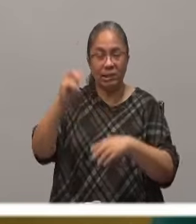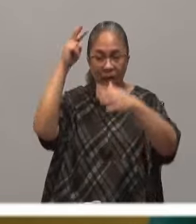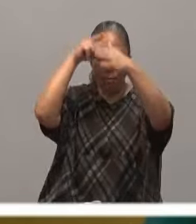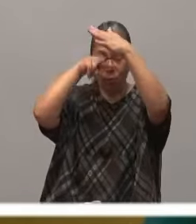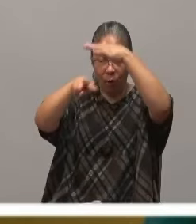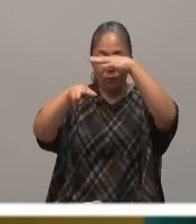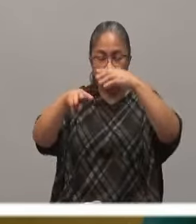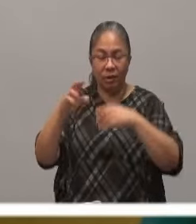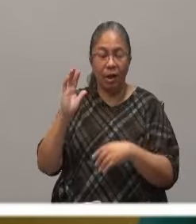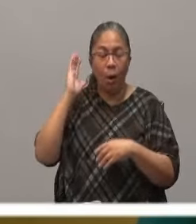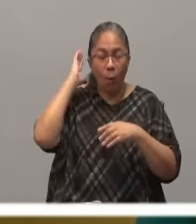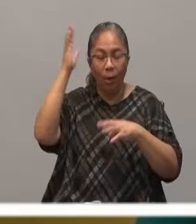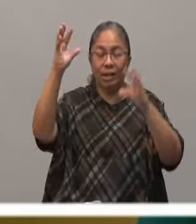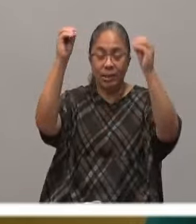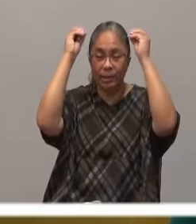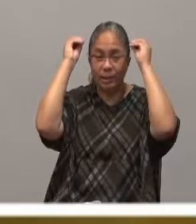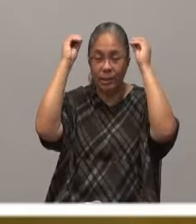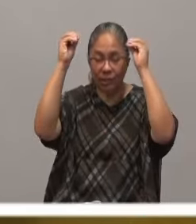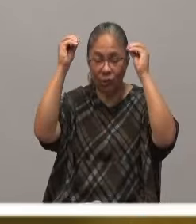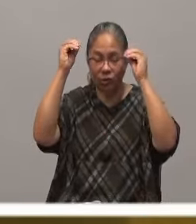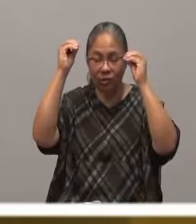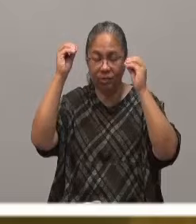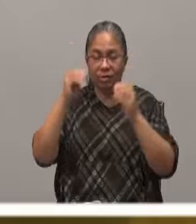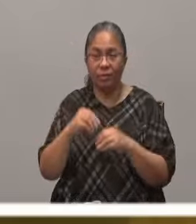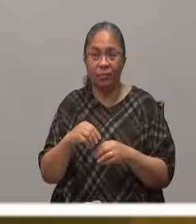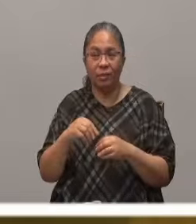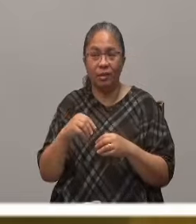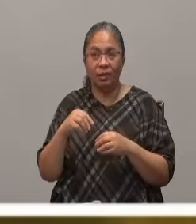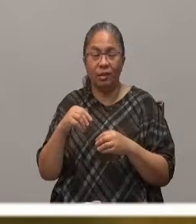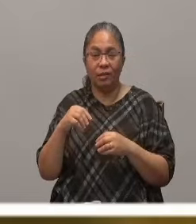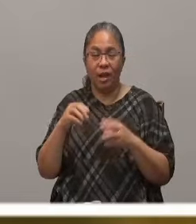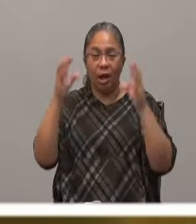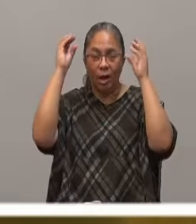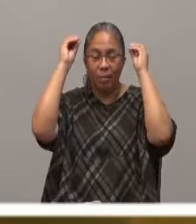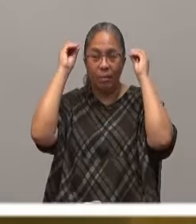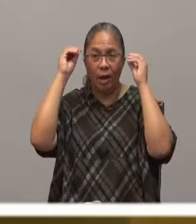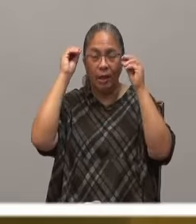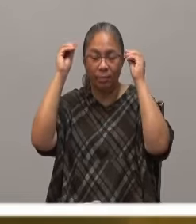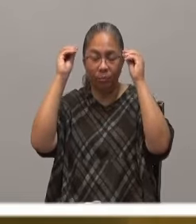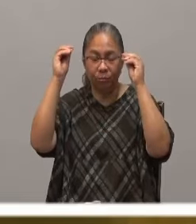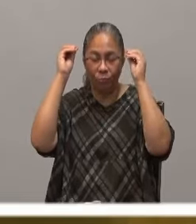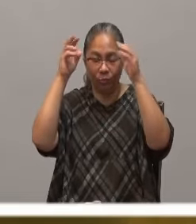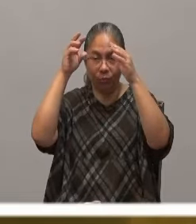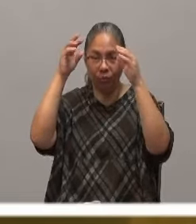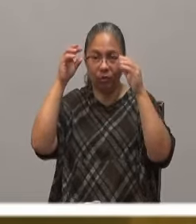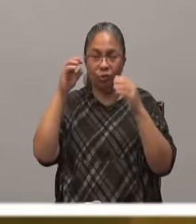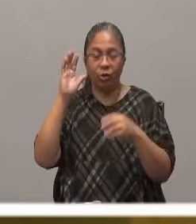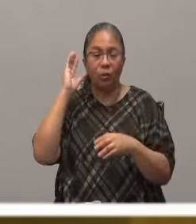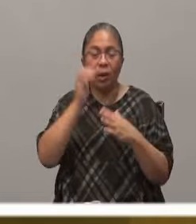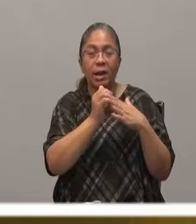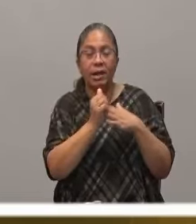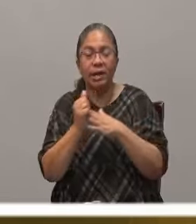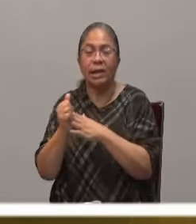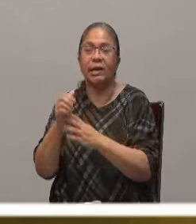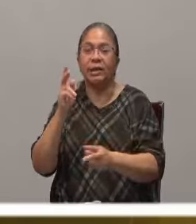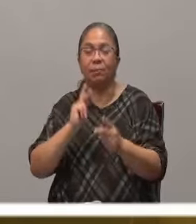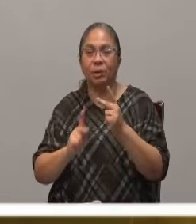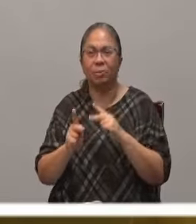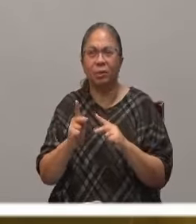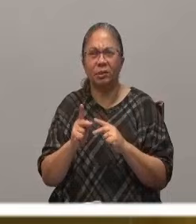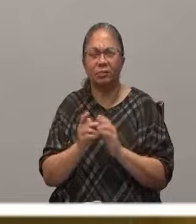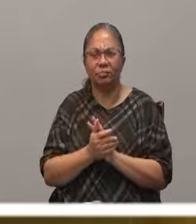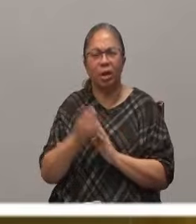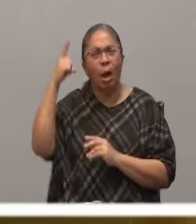will teach, and whose teaching will lead the people as the first Moses did. We have to remember